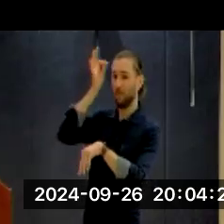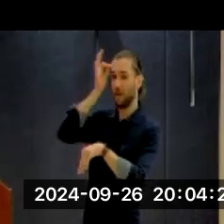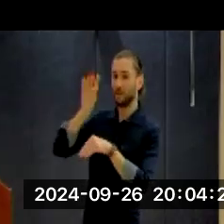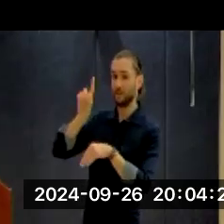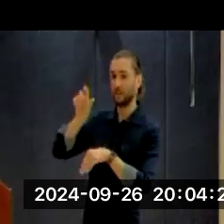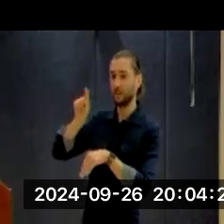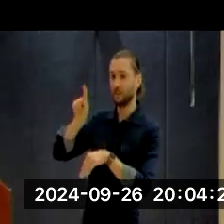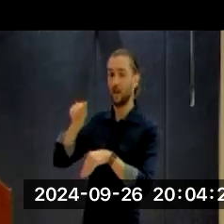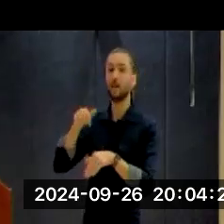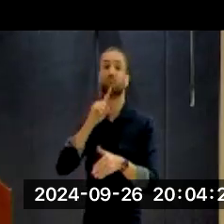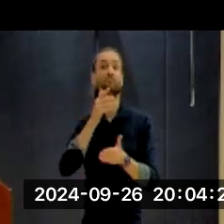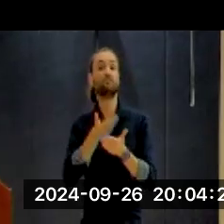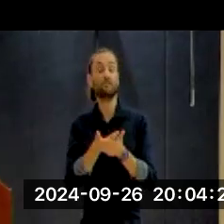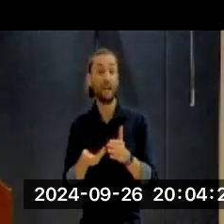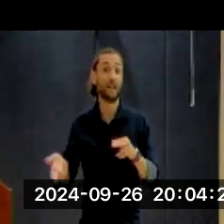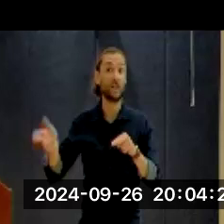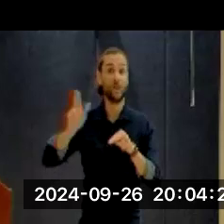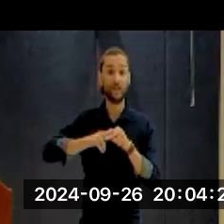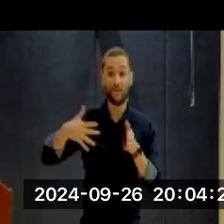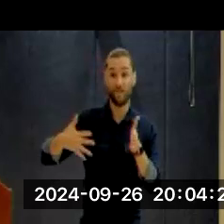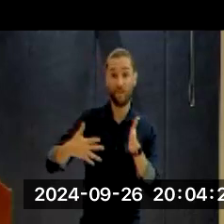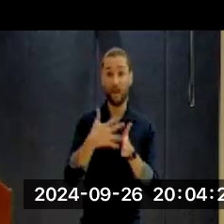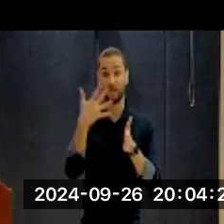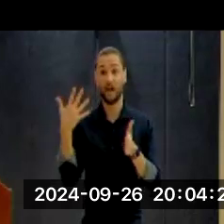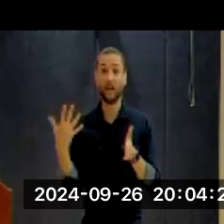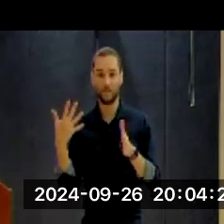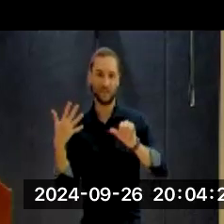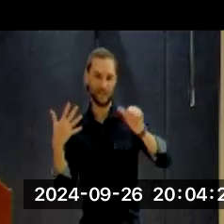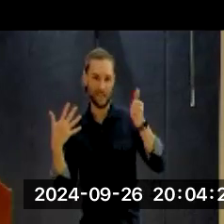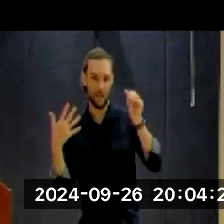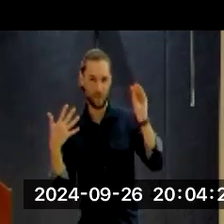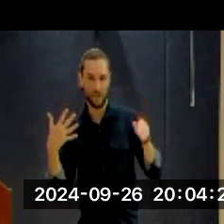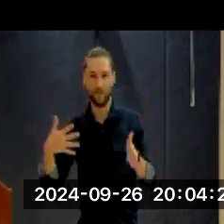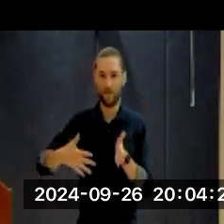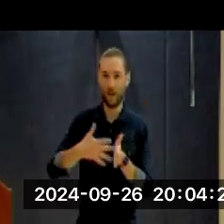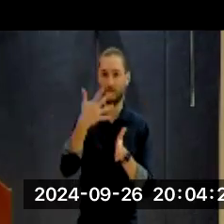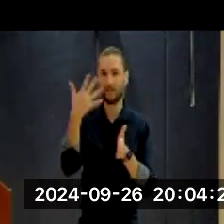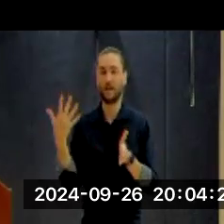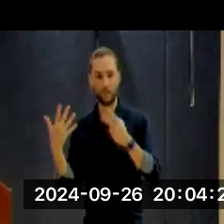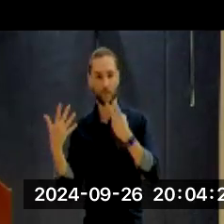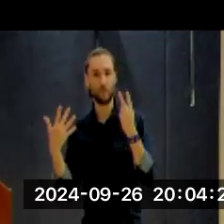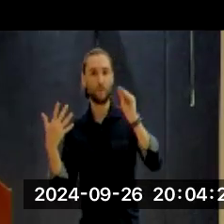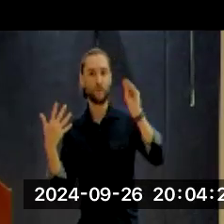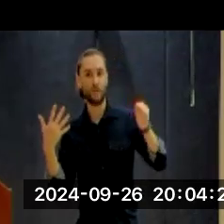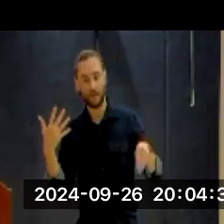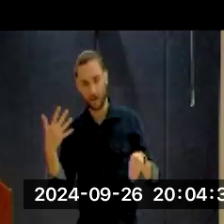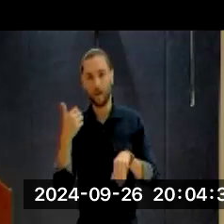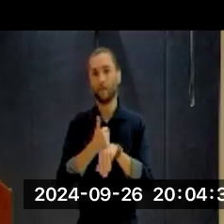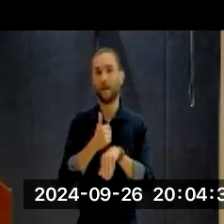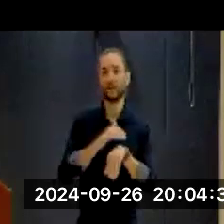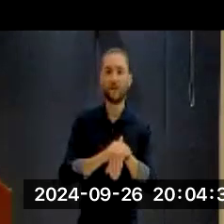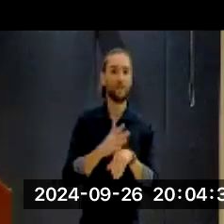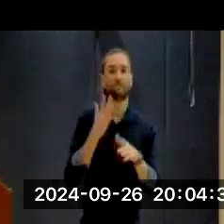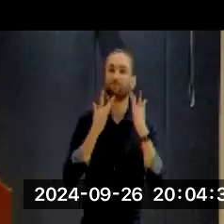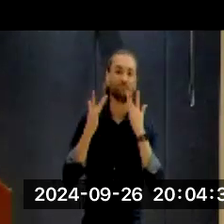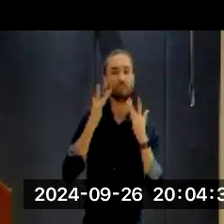showed an increase that was 5 times at 10%, 5 times the 2%, which came from incomplete data to